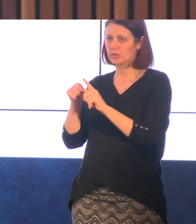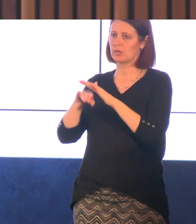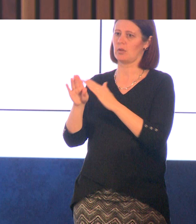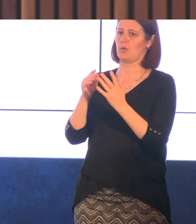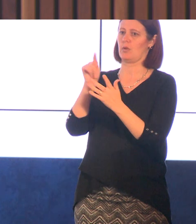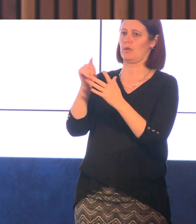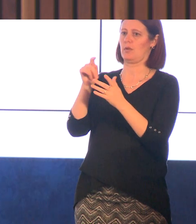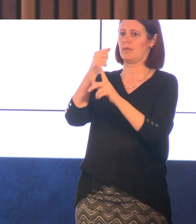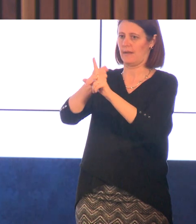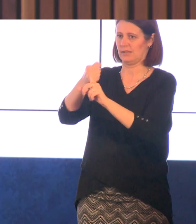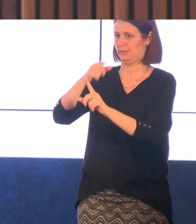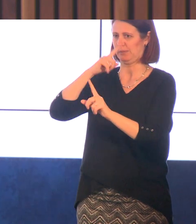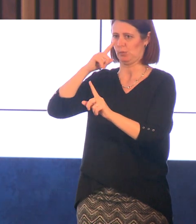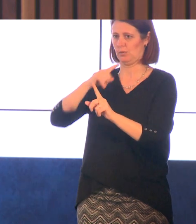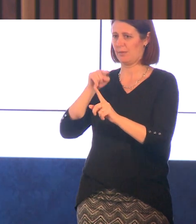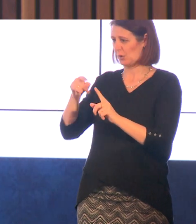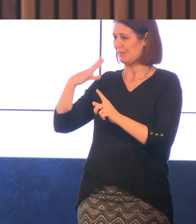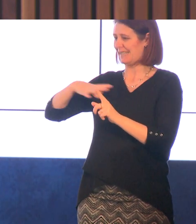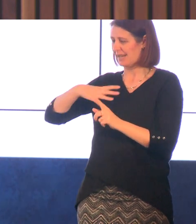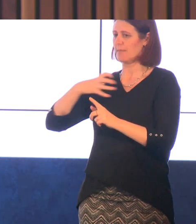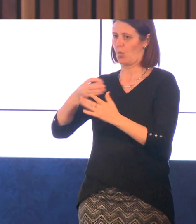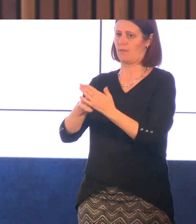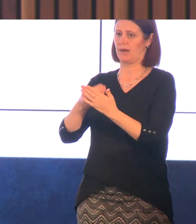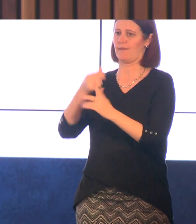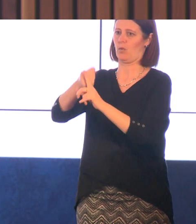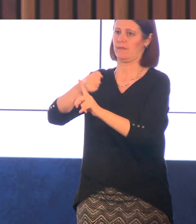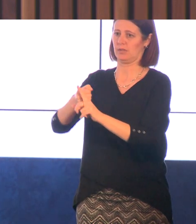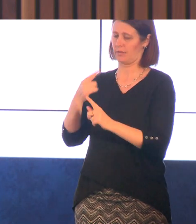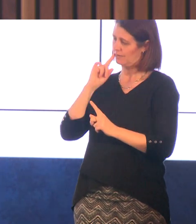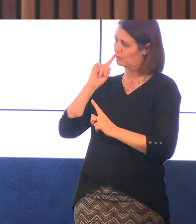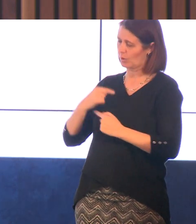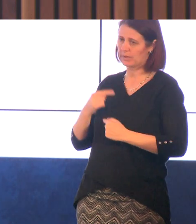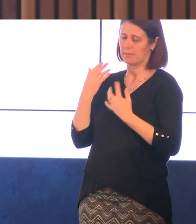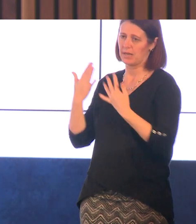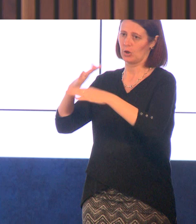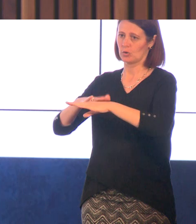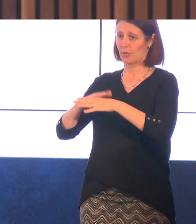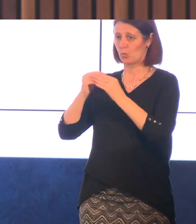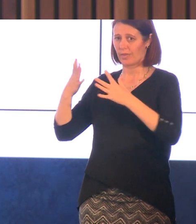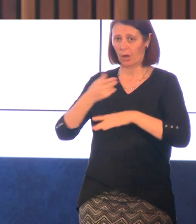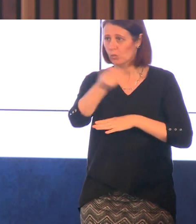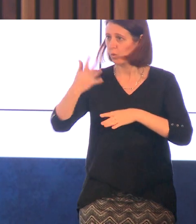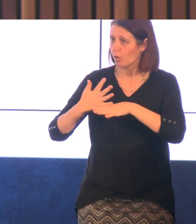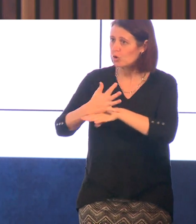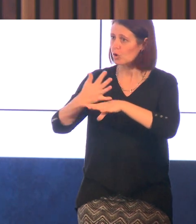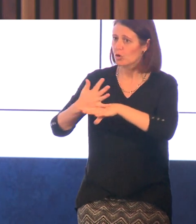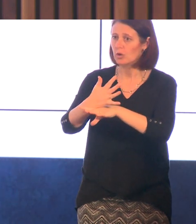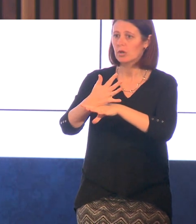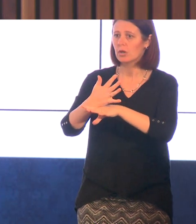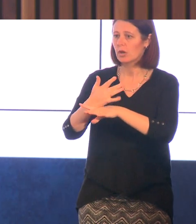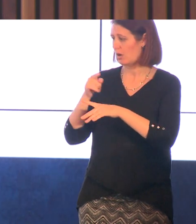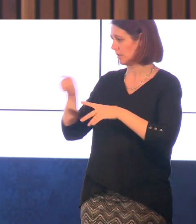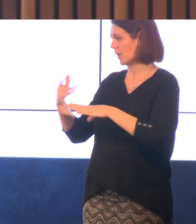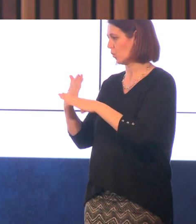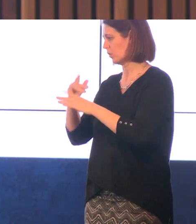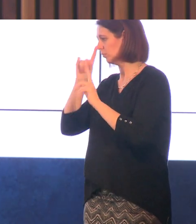more funding for advocacy. They have told me many times that without your efforts, their work would